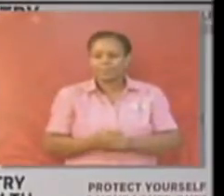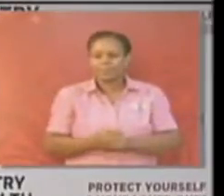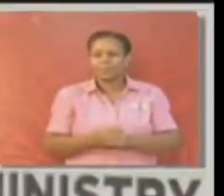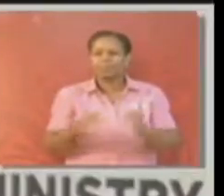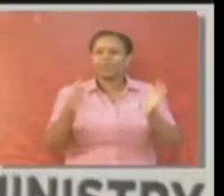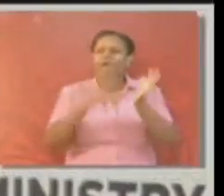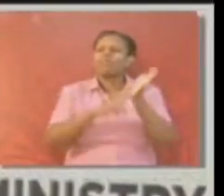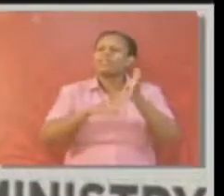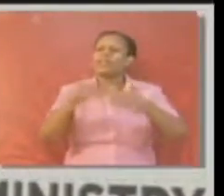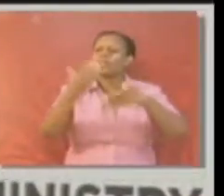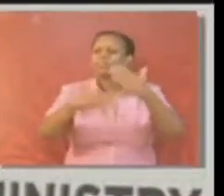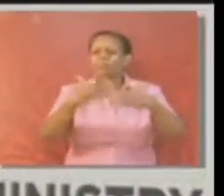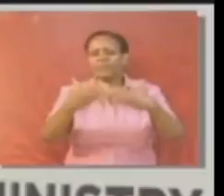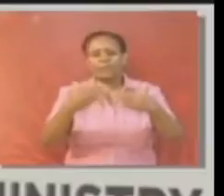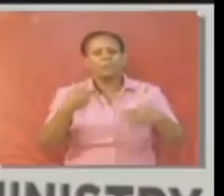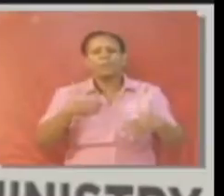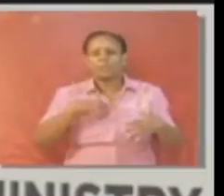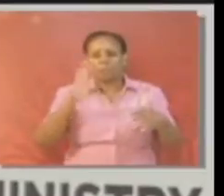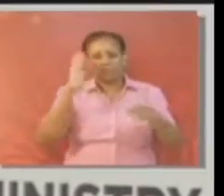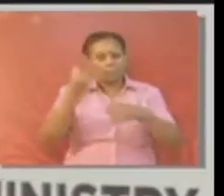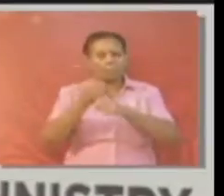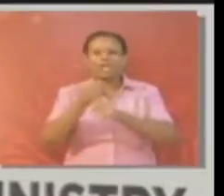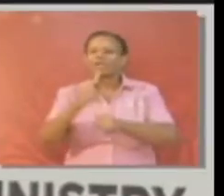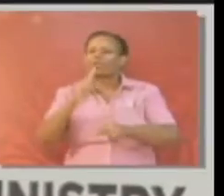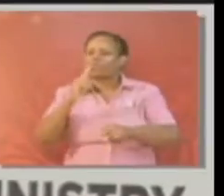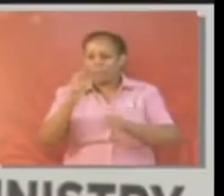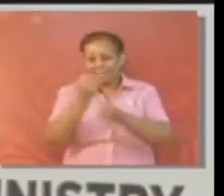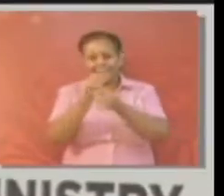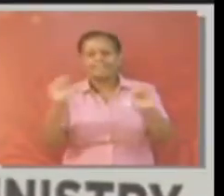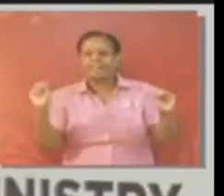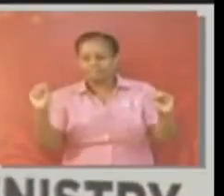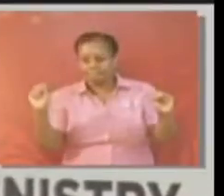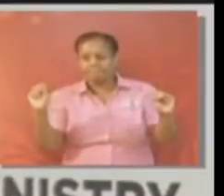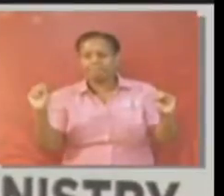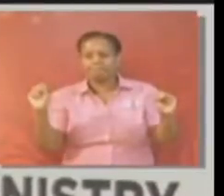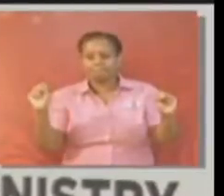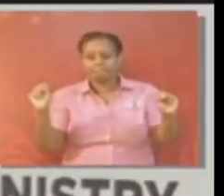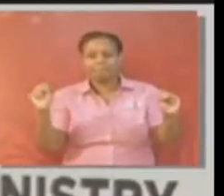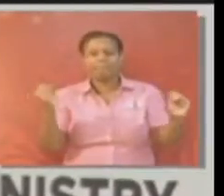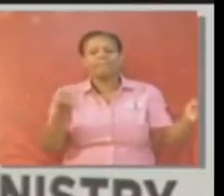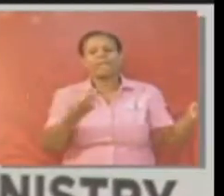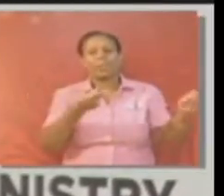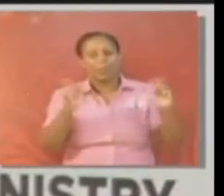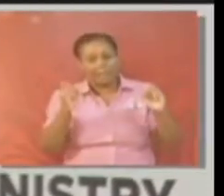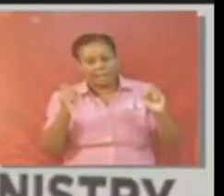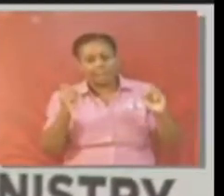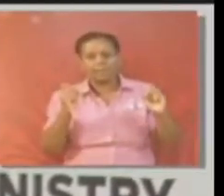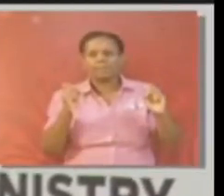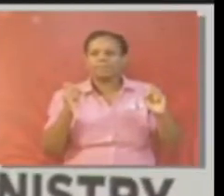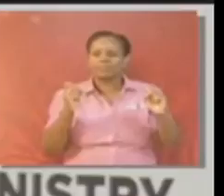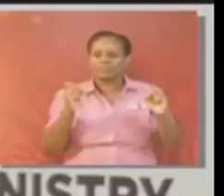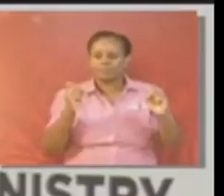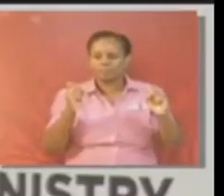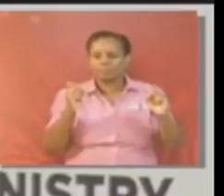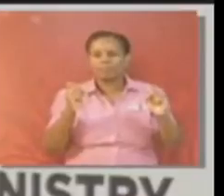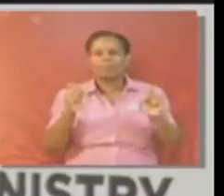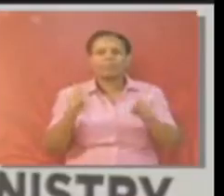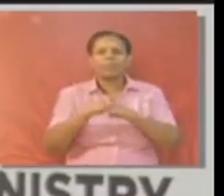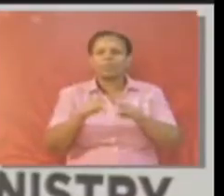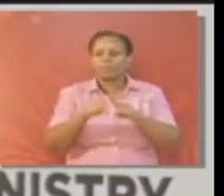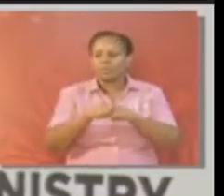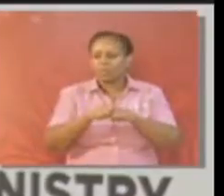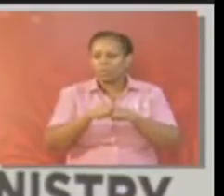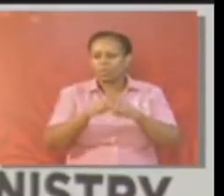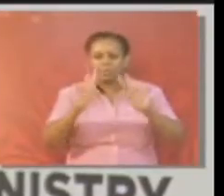ensure at the Ministry of Health that there is safety and efficacy, and what we usually look for as well is that